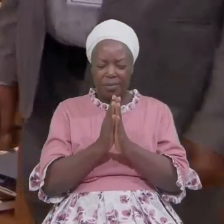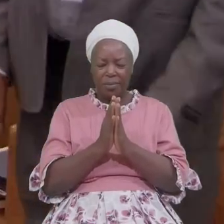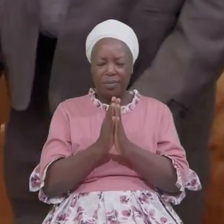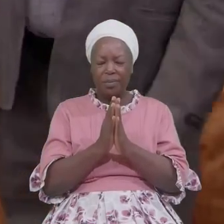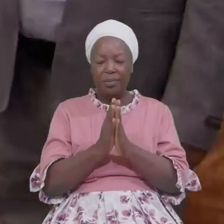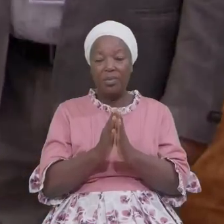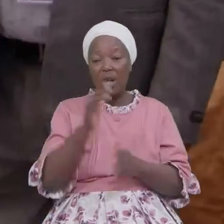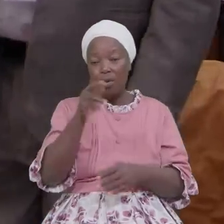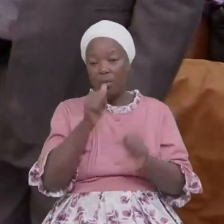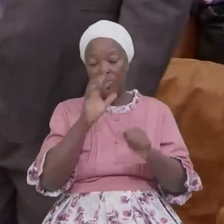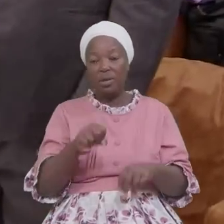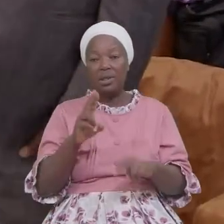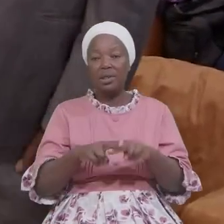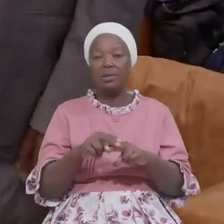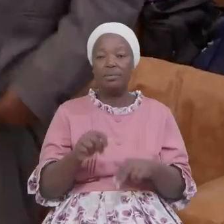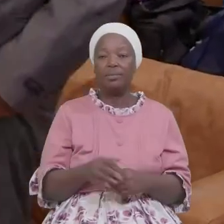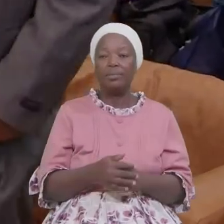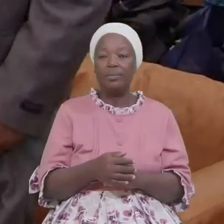God bless you. You can sit down.